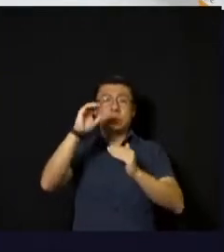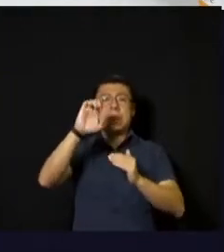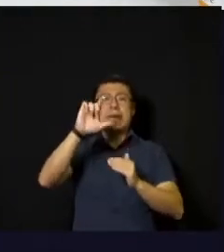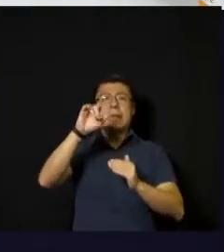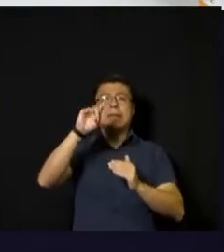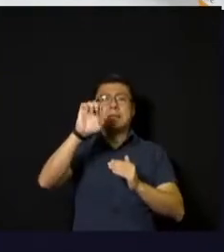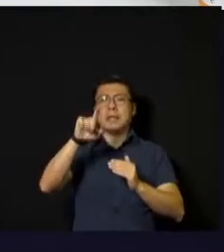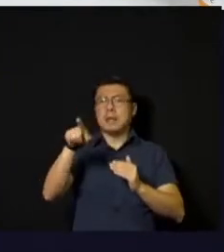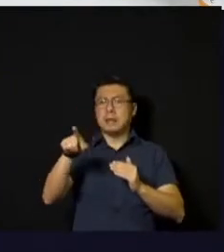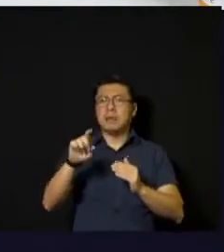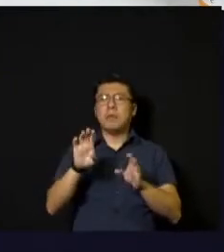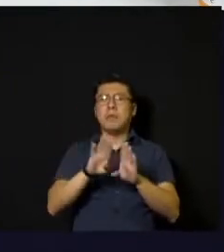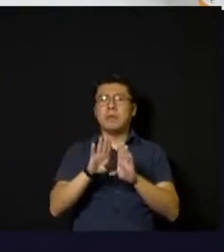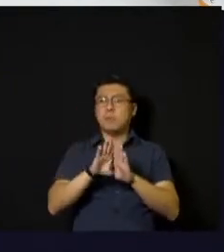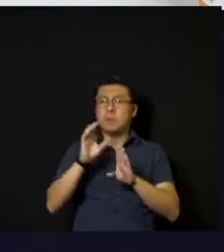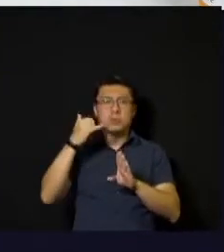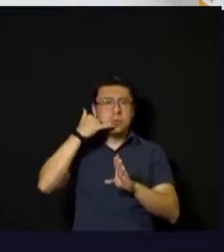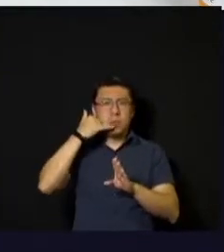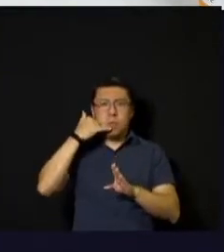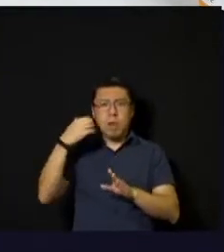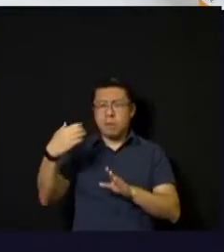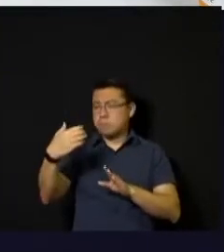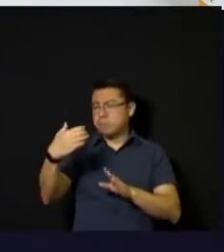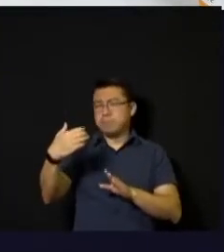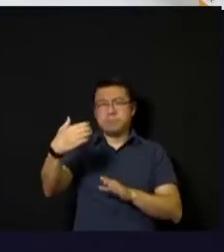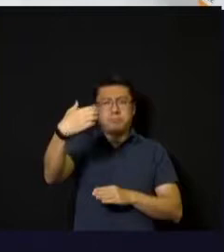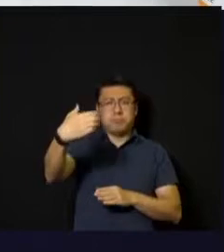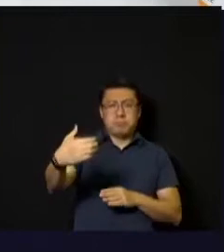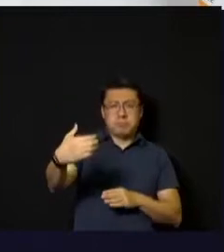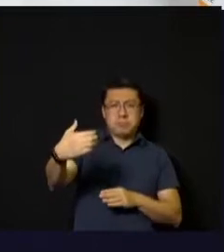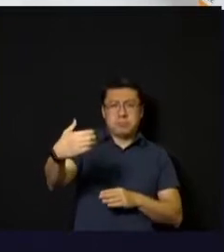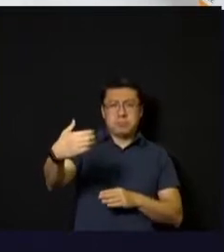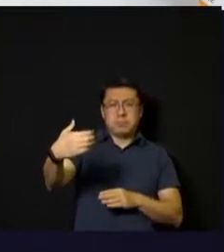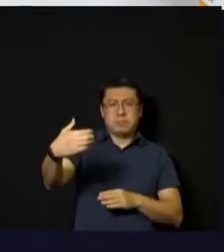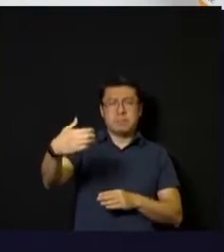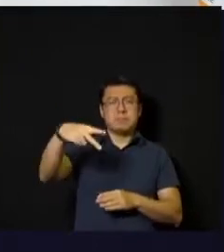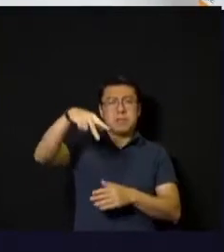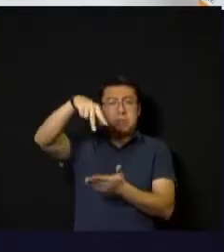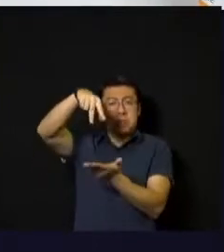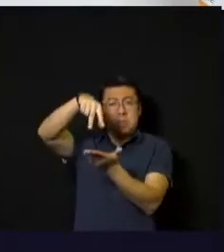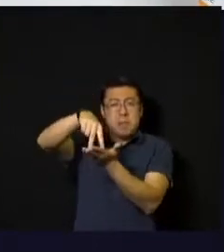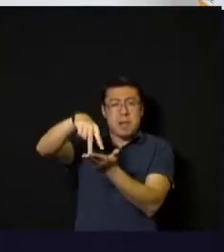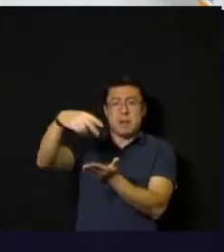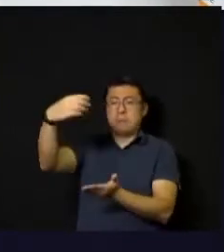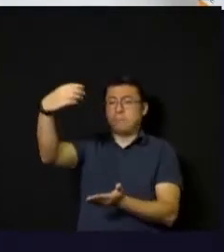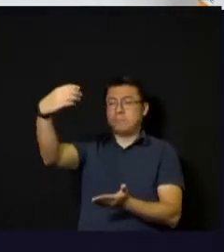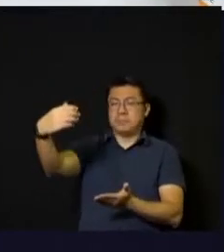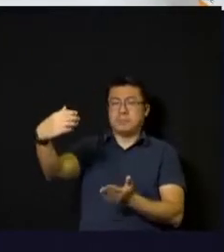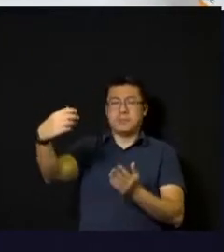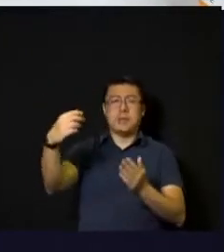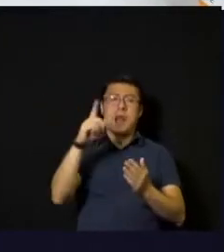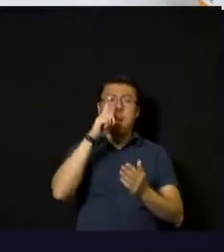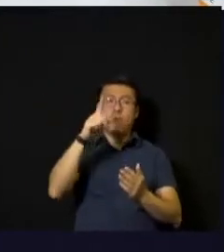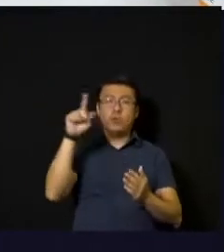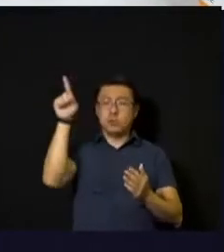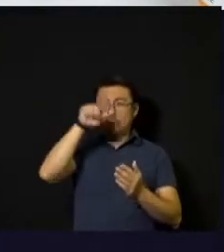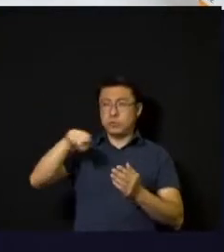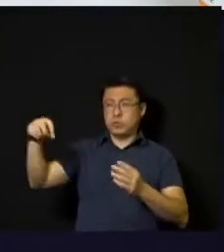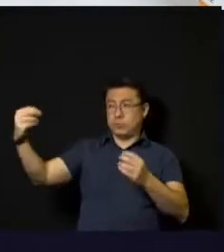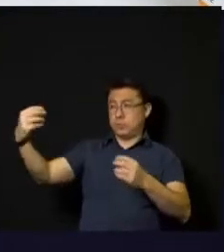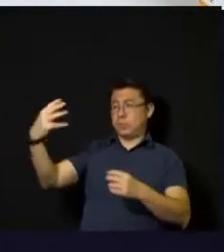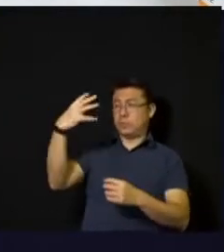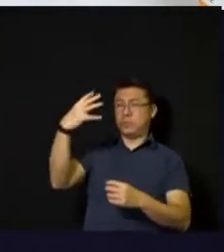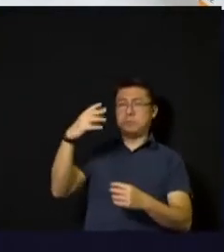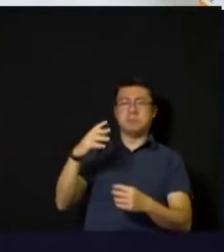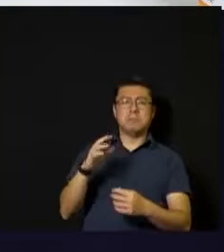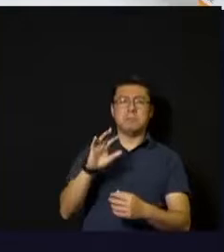he reached gold elite only working with his cell phone. He bought a tripod, he bought a light,